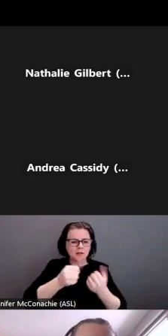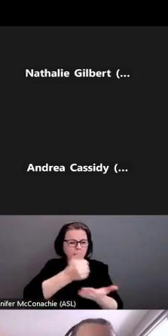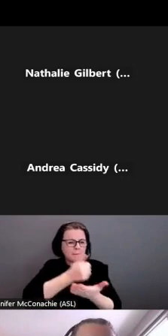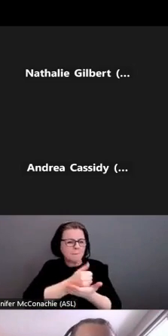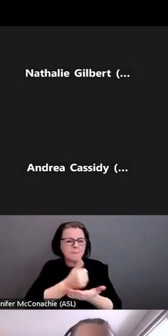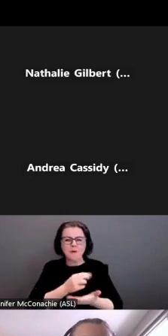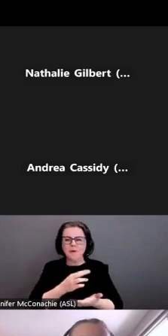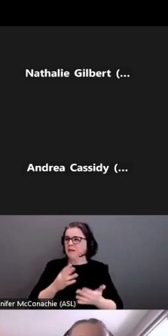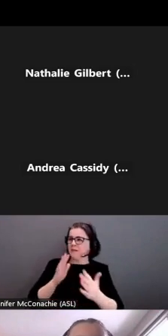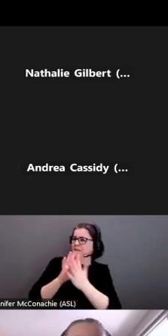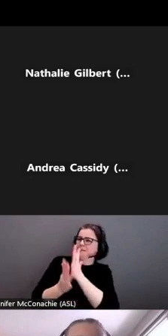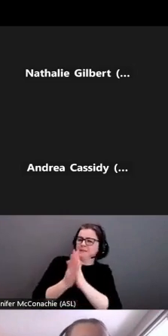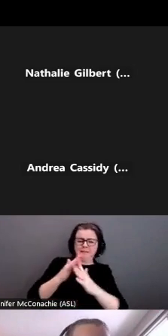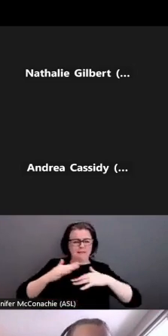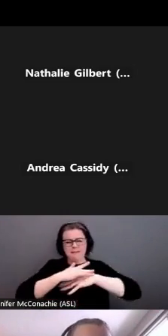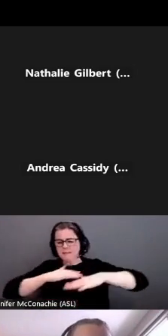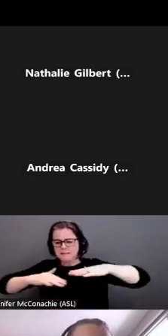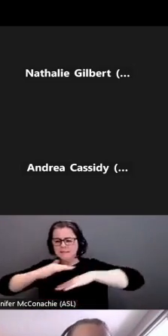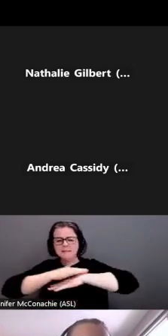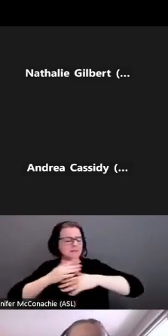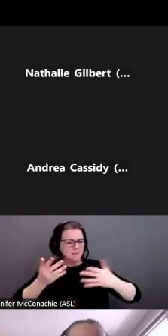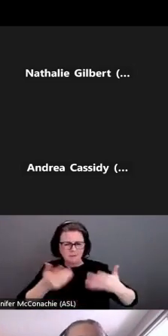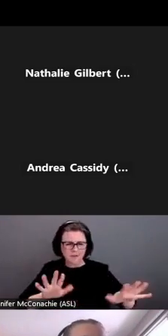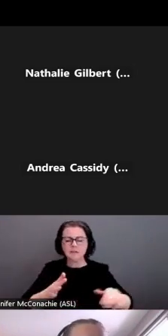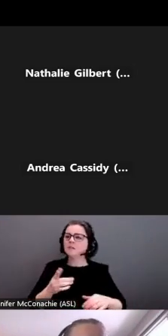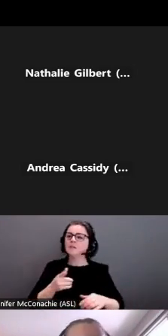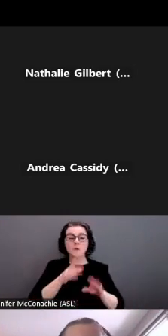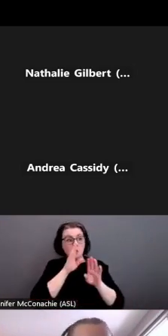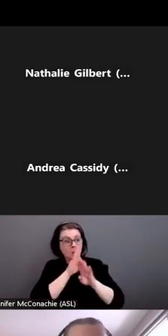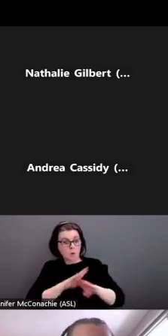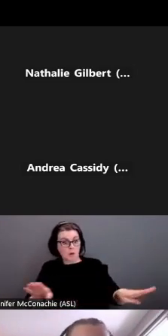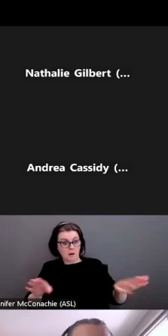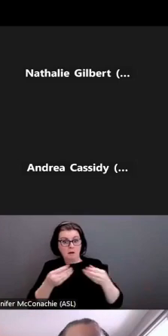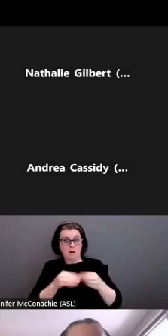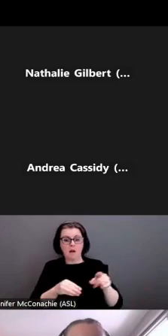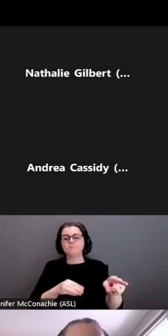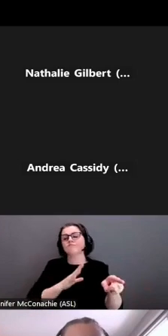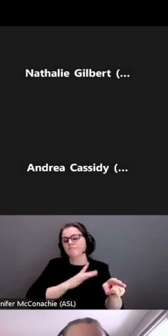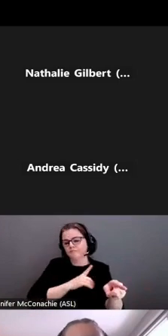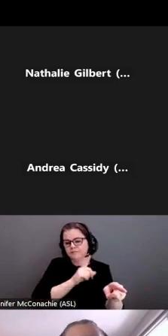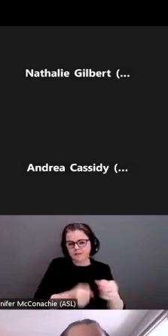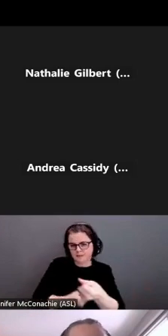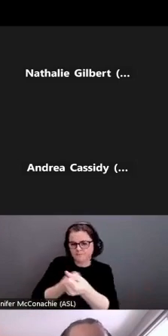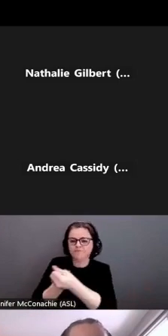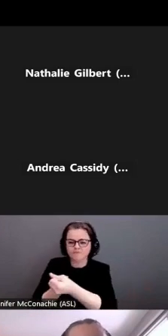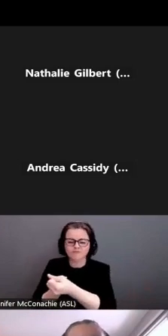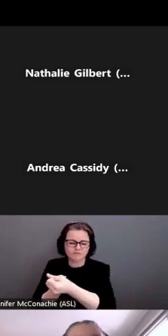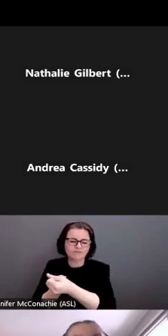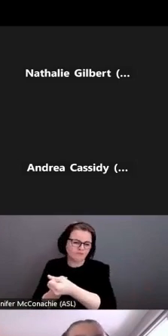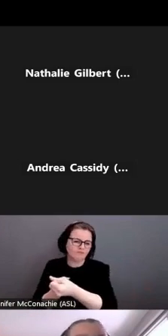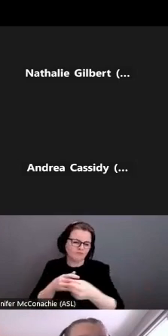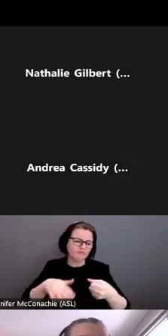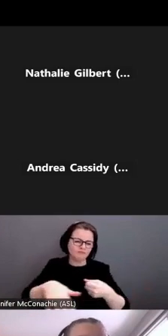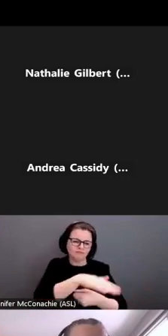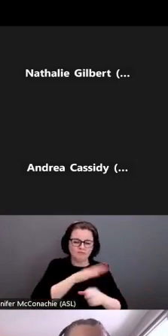quieter environment, often these environments are, they have that extra assistance and they are quieter.